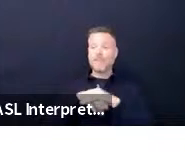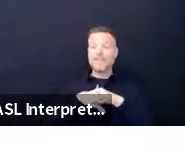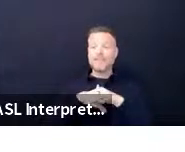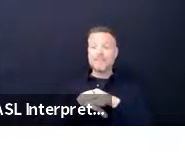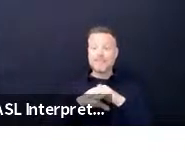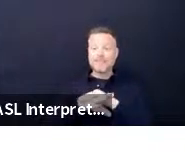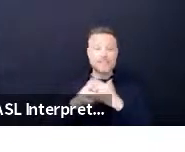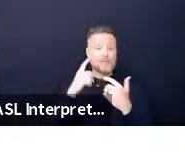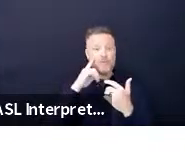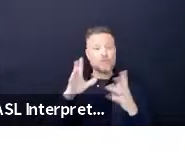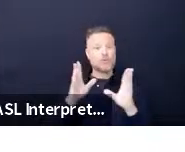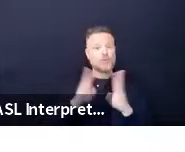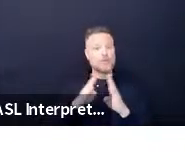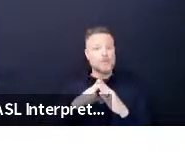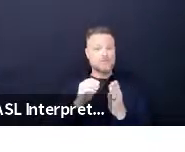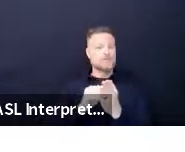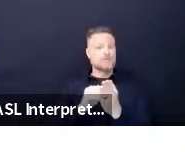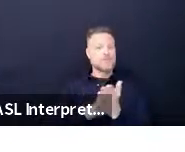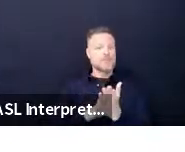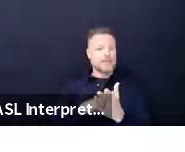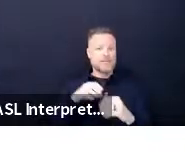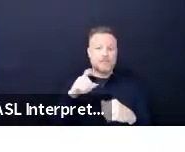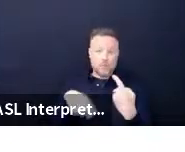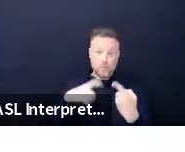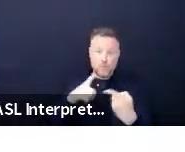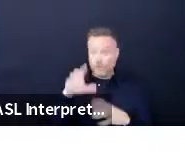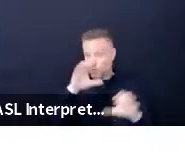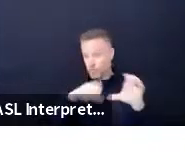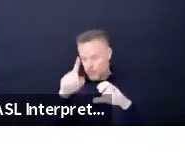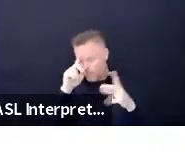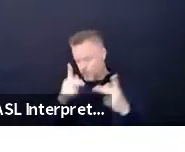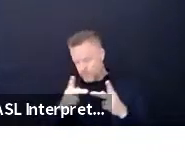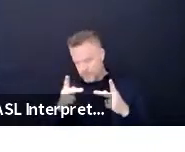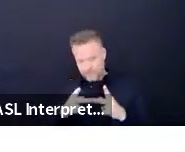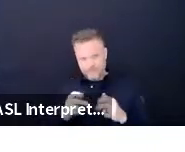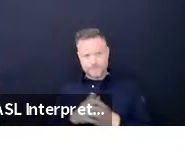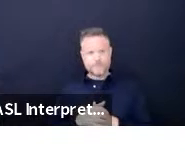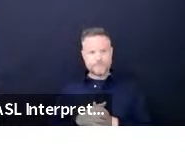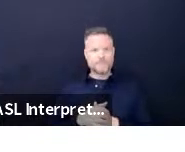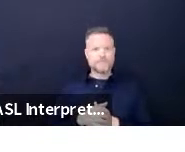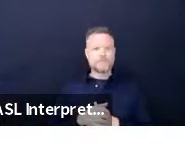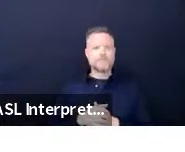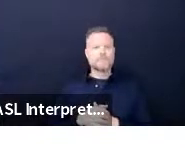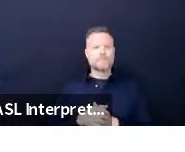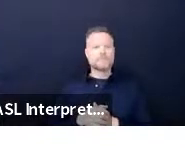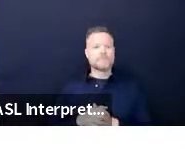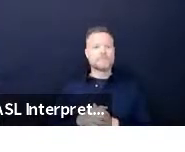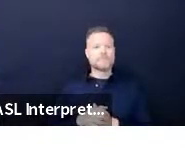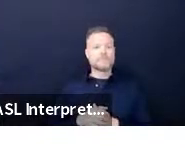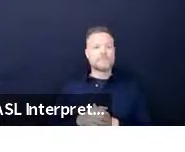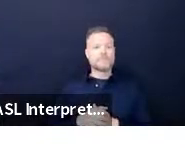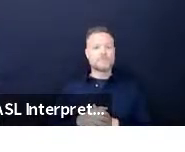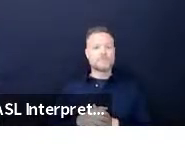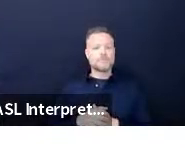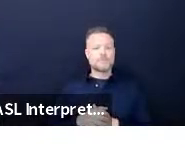place in your search for a place to meet. Then include a statement that